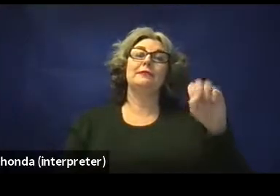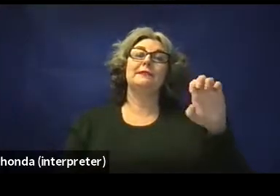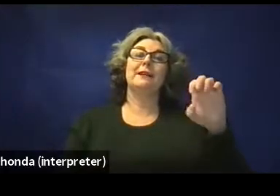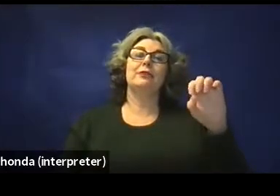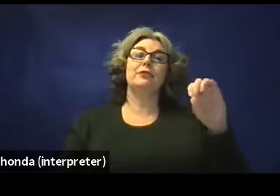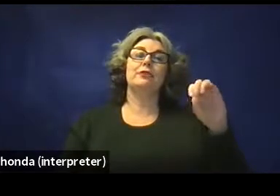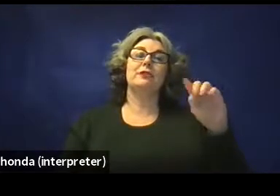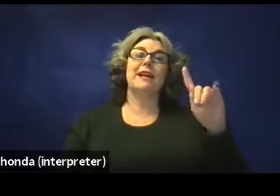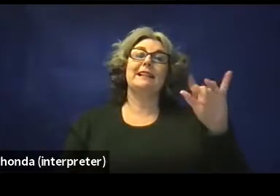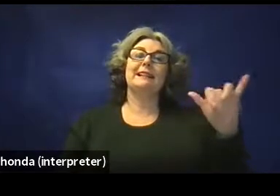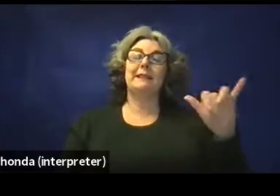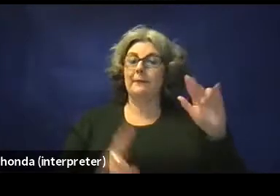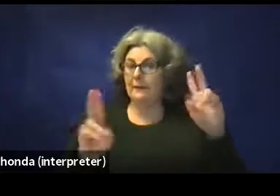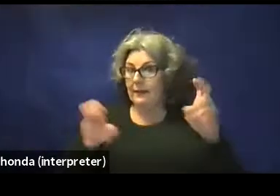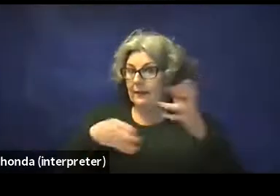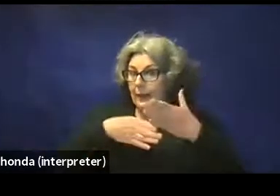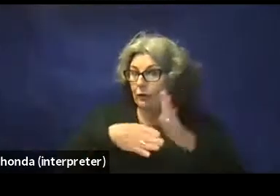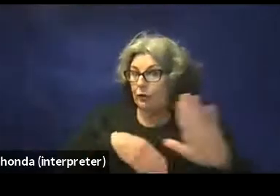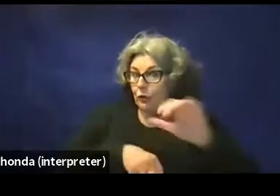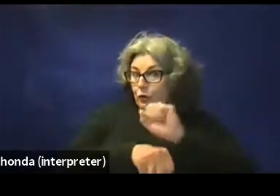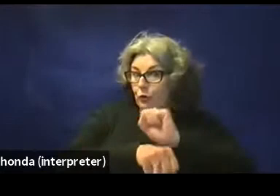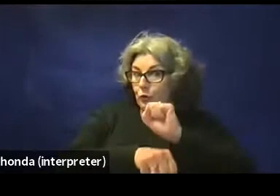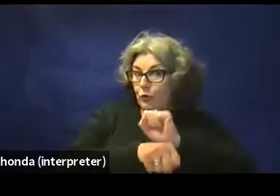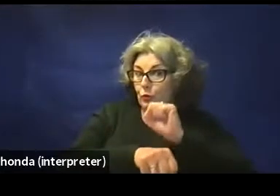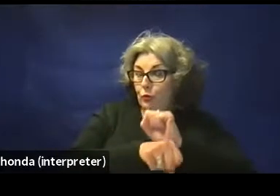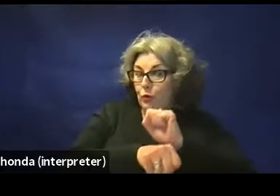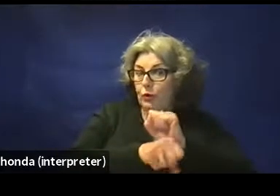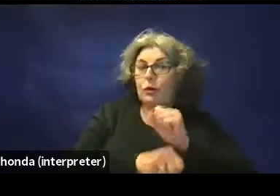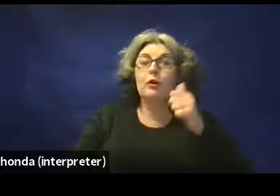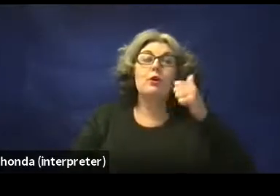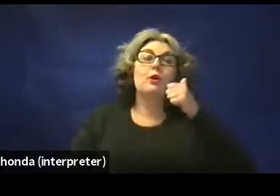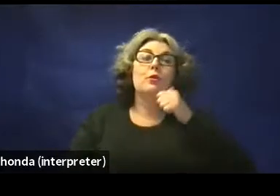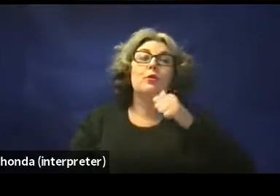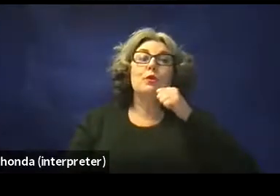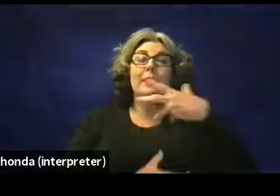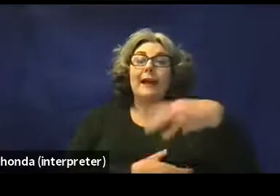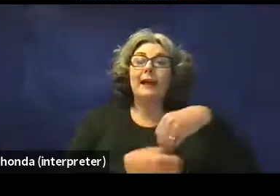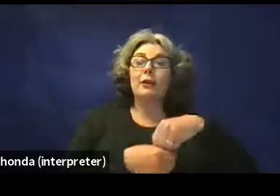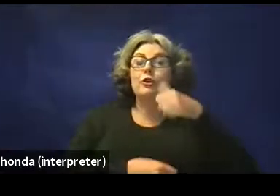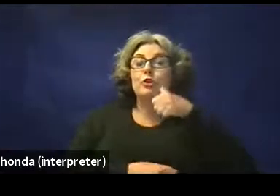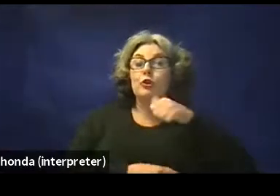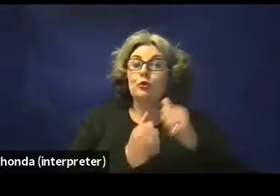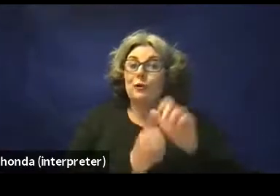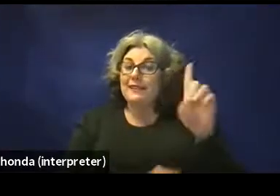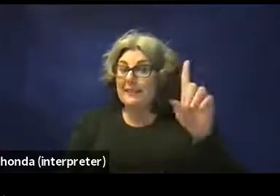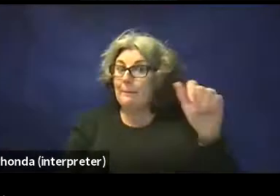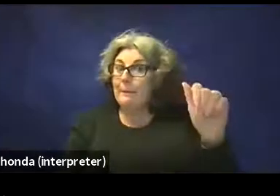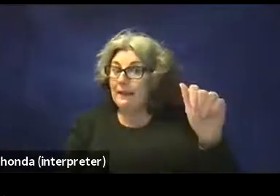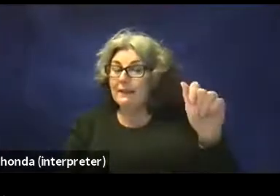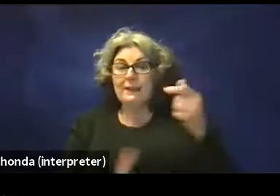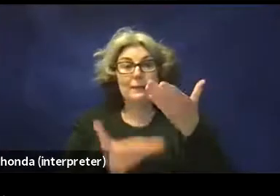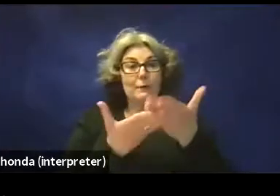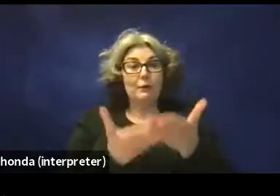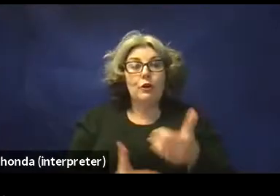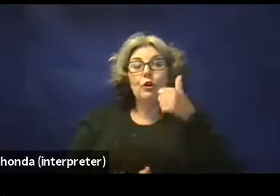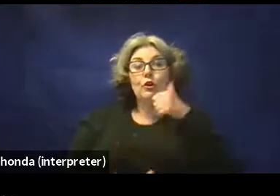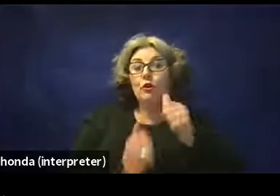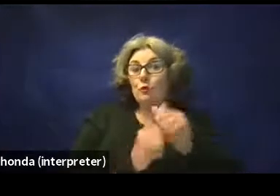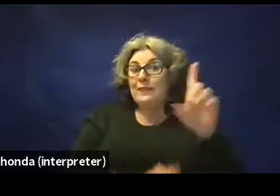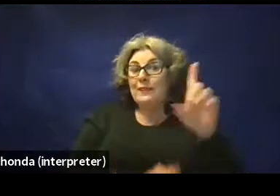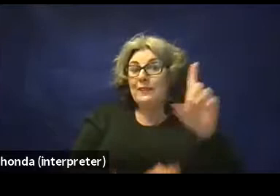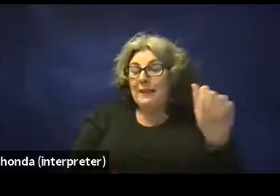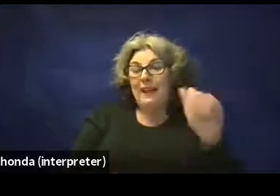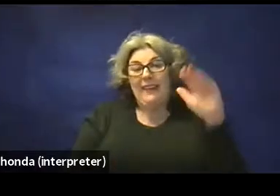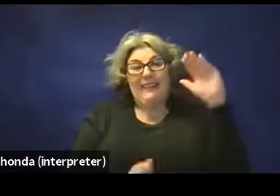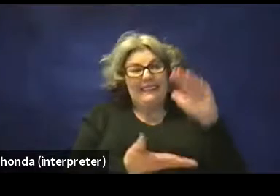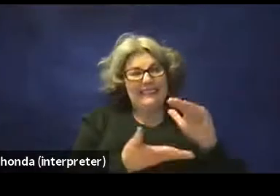This question says, can you share any of the work you may have done with girls that include girls with disabilities? It has been proven that girls with disabilities have the